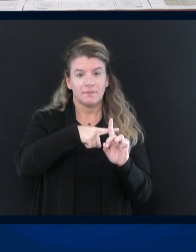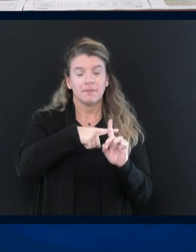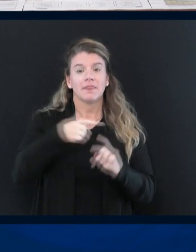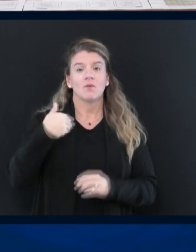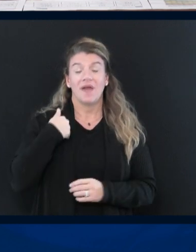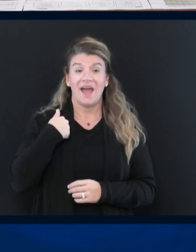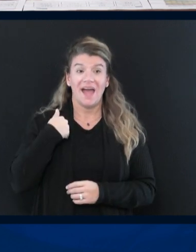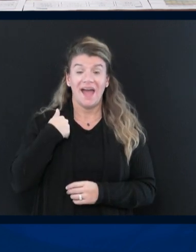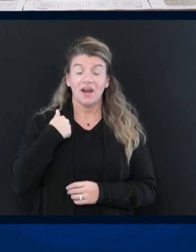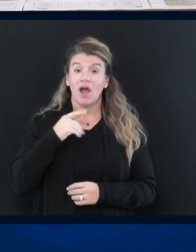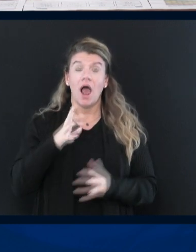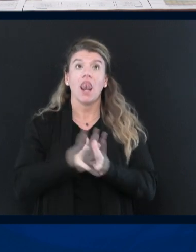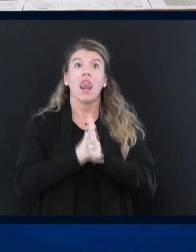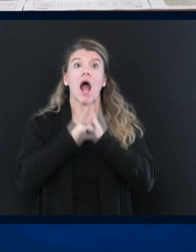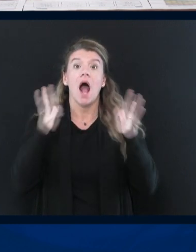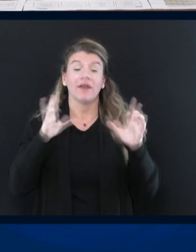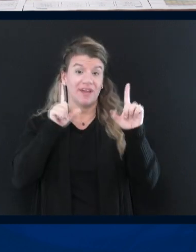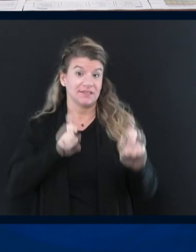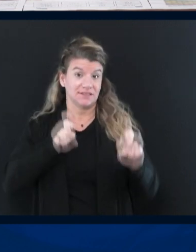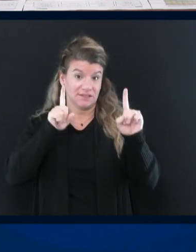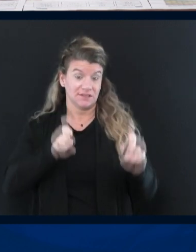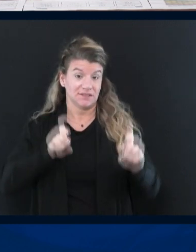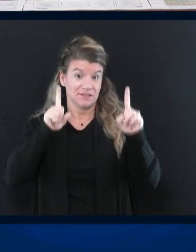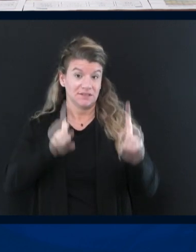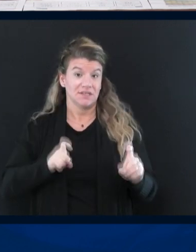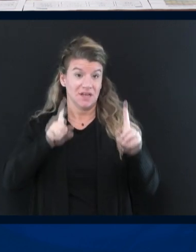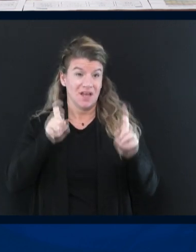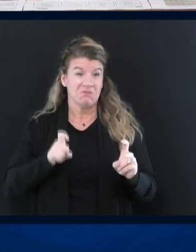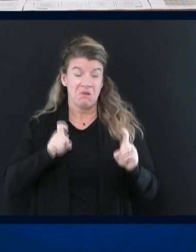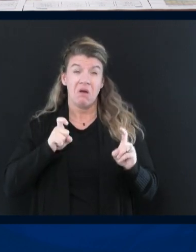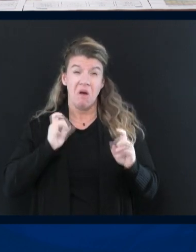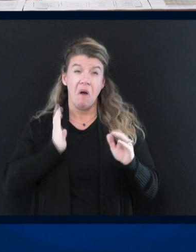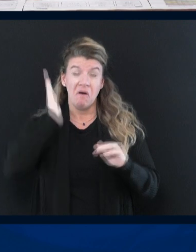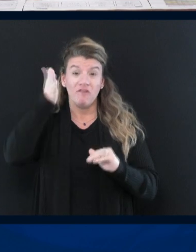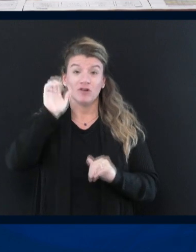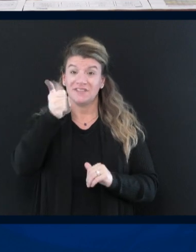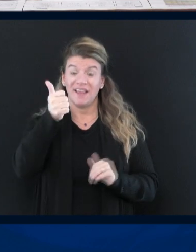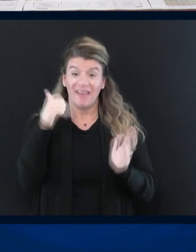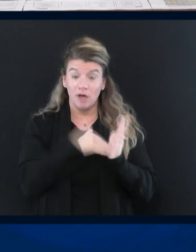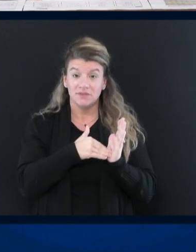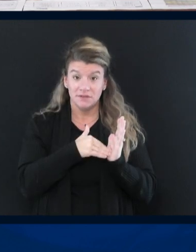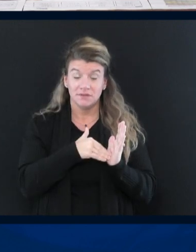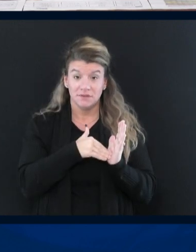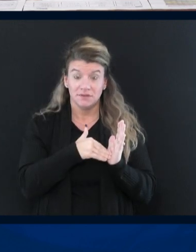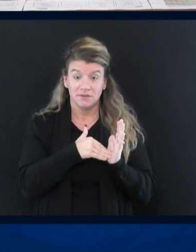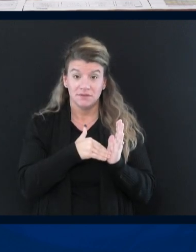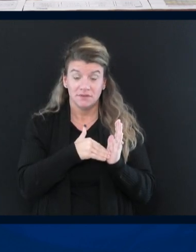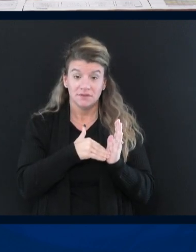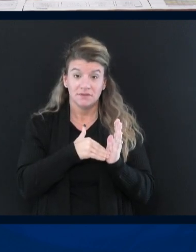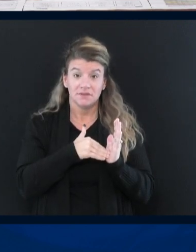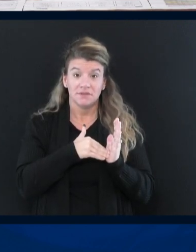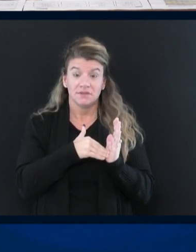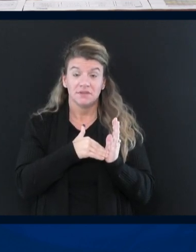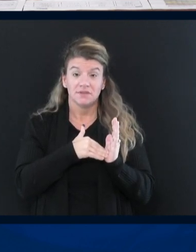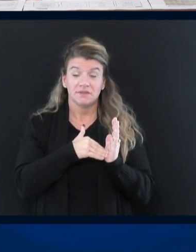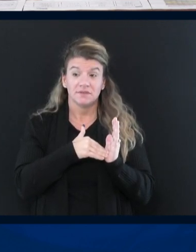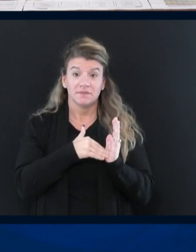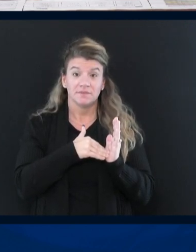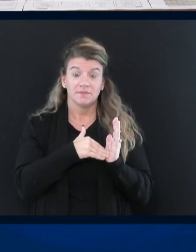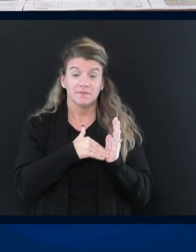had an incredible number. I think in excess of 10,000. But